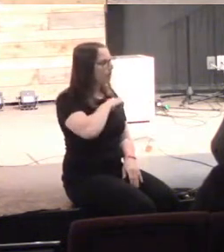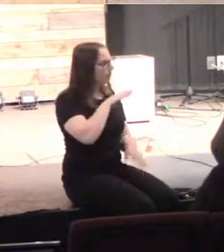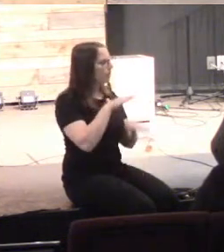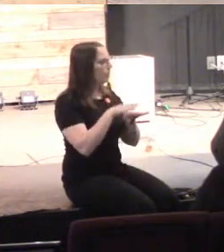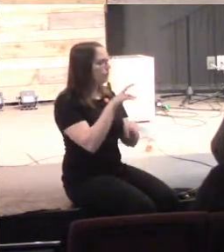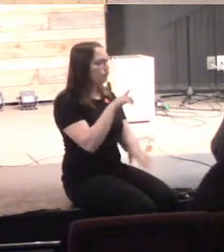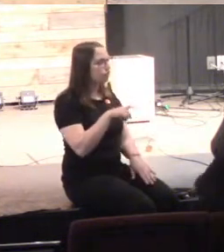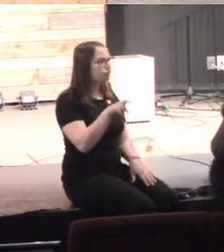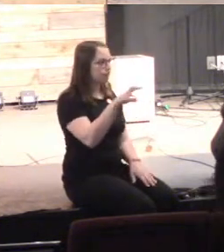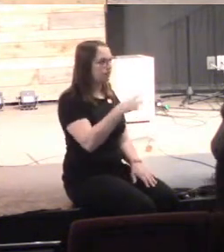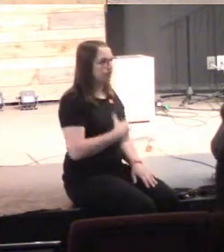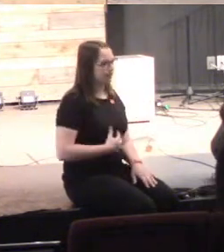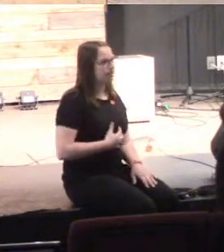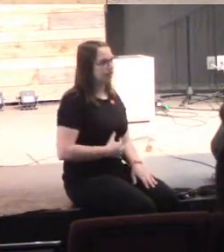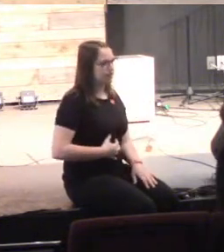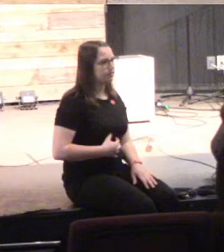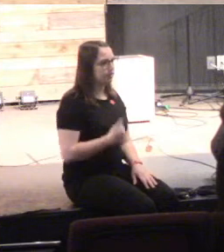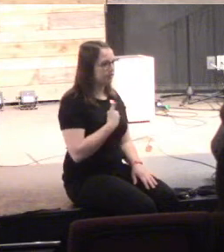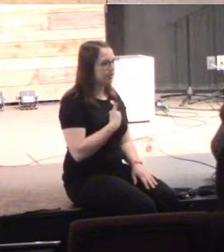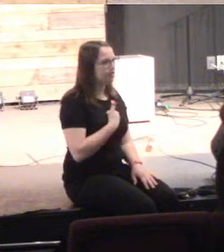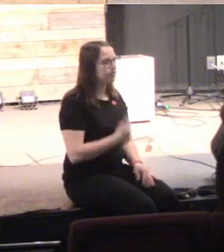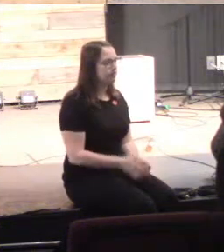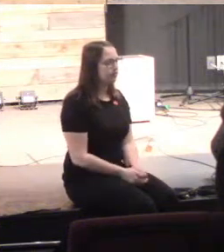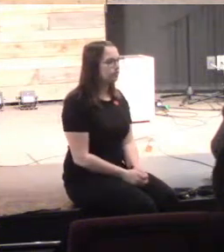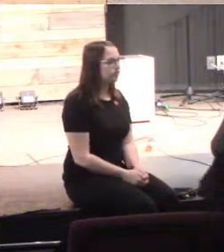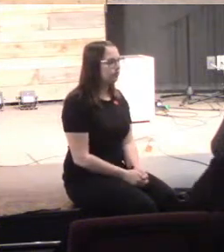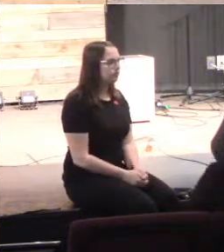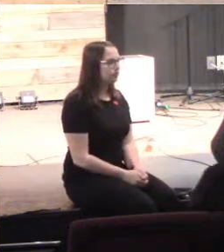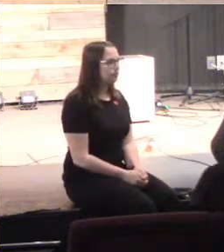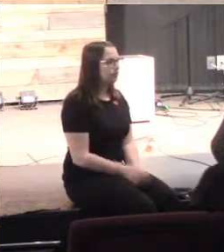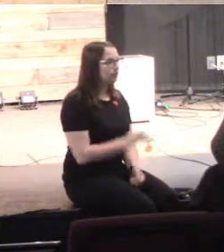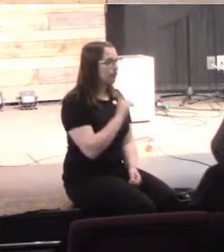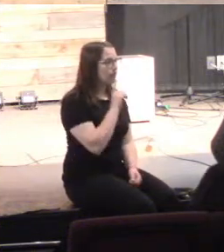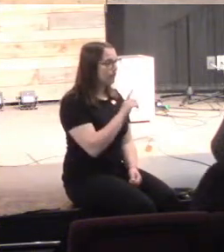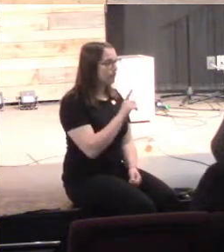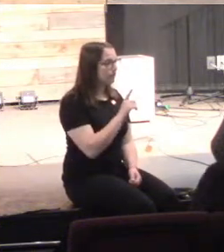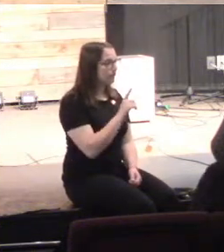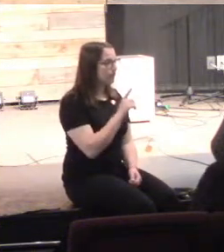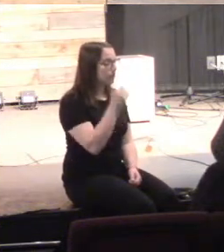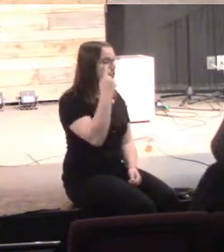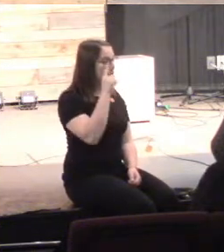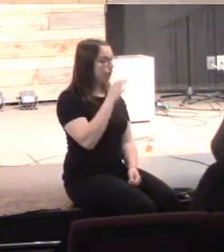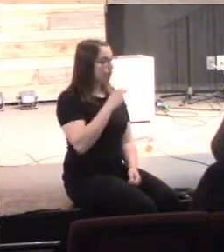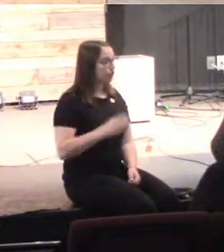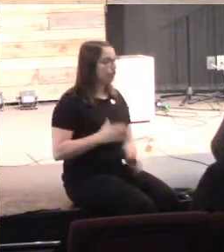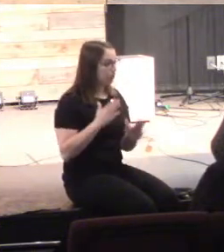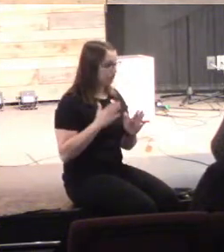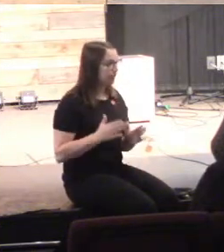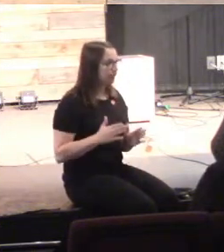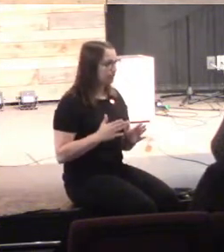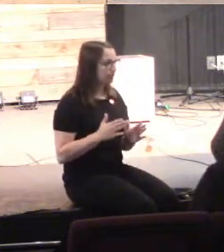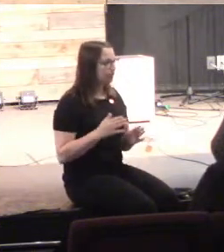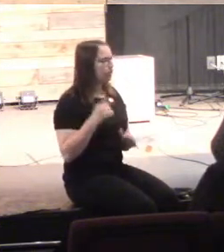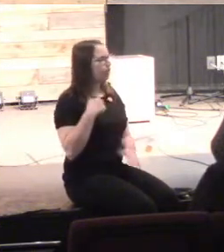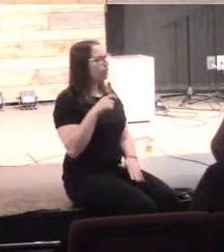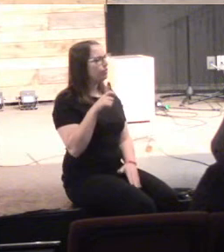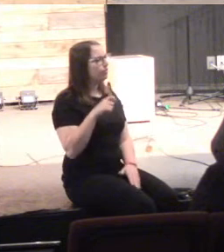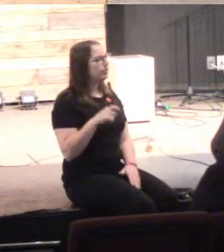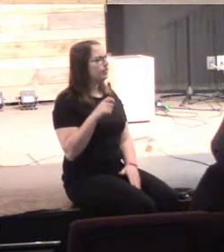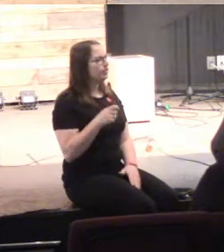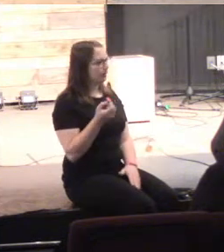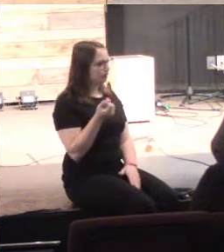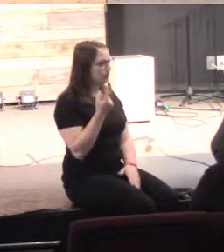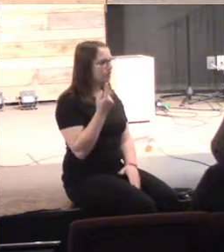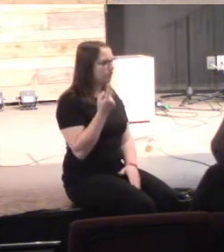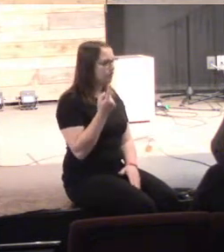disgust. And the reality is a challenge for us as Christians to lean into this idea that we are